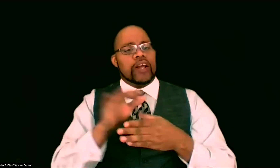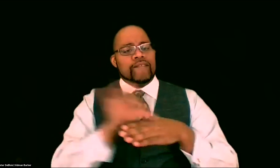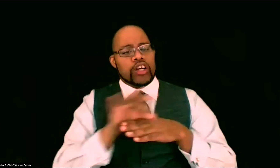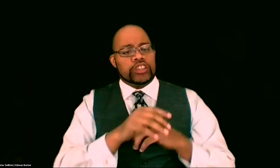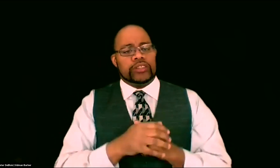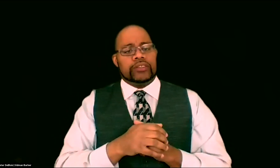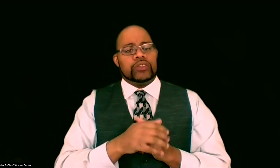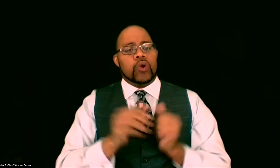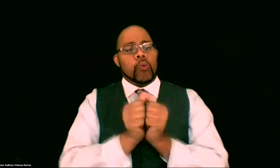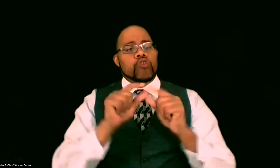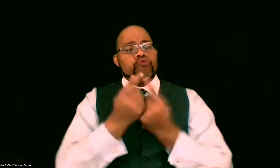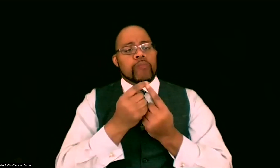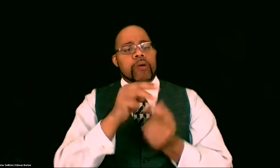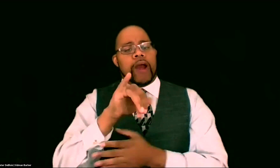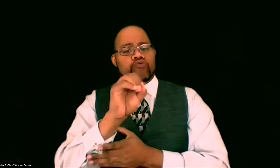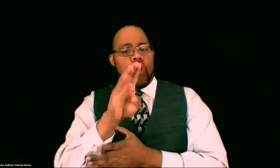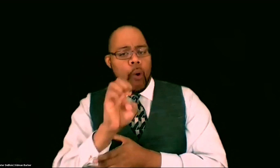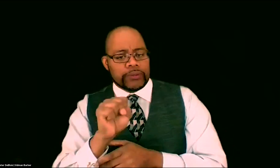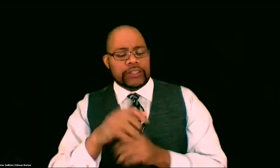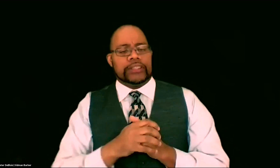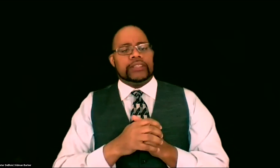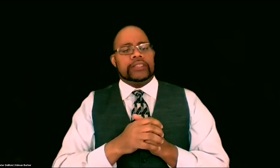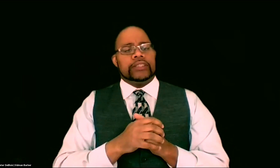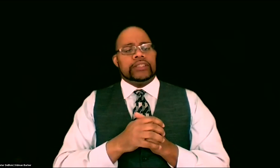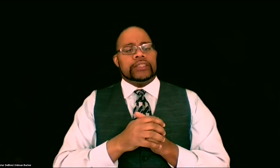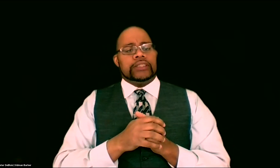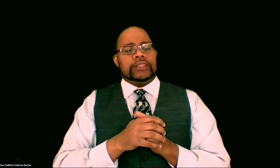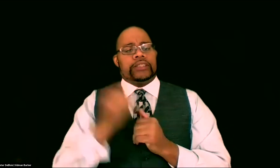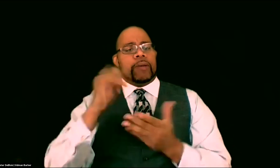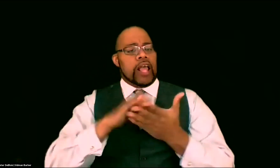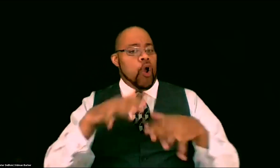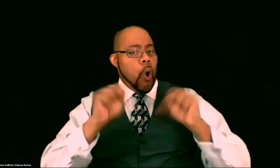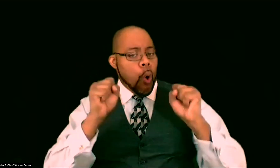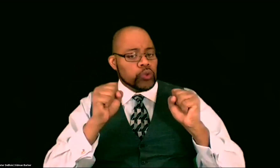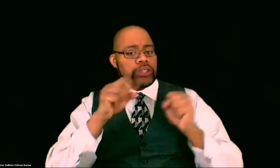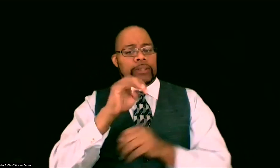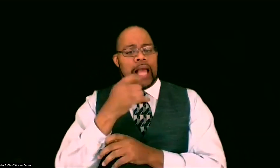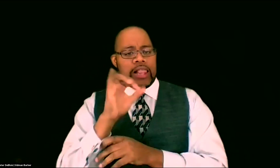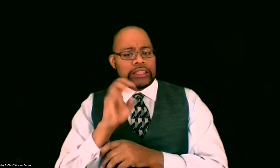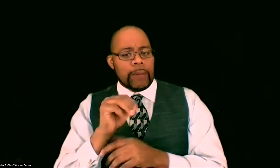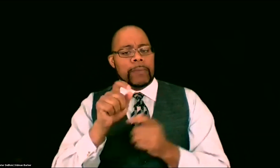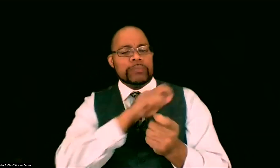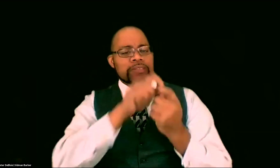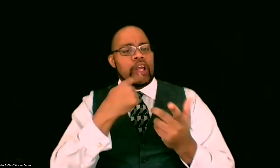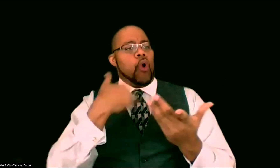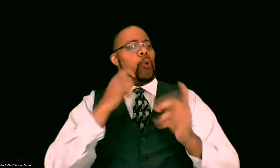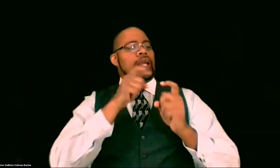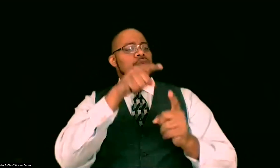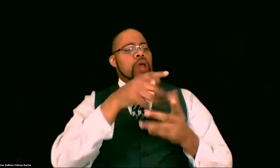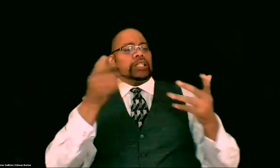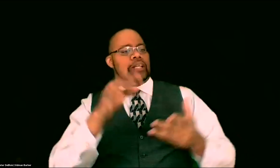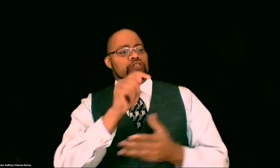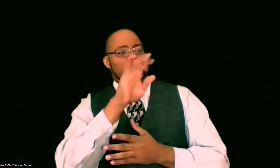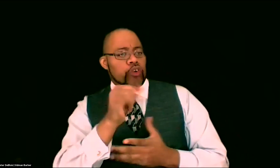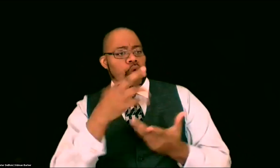functionality amongst a group of microbes that influence something like host metabolism than it is to specifically say, oh, we're going to give you lots of Terry